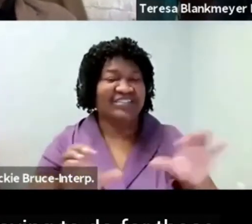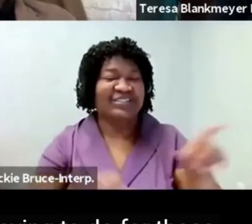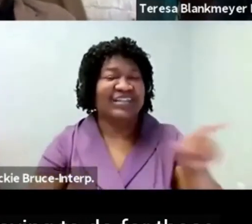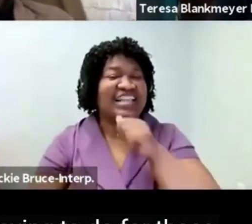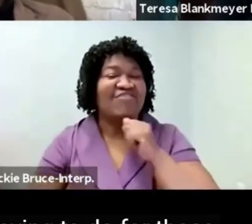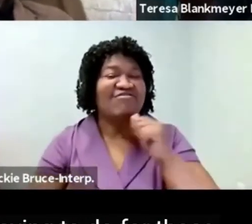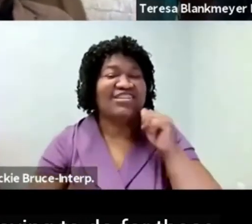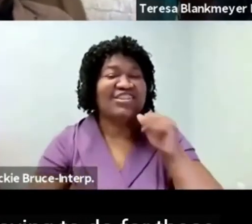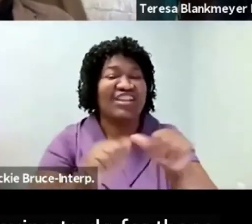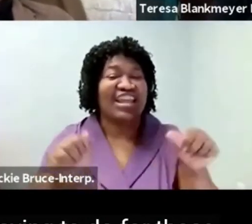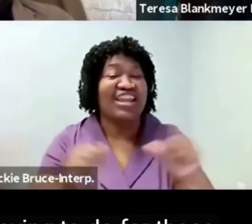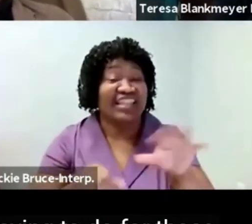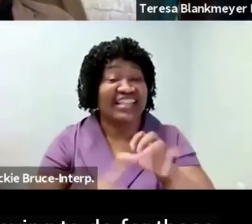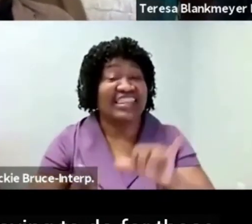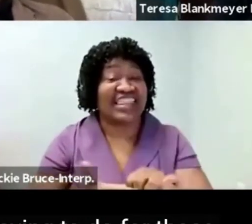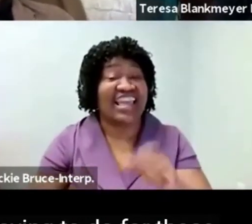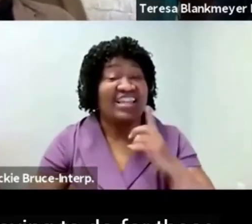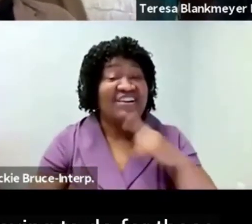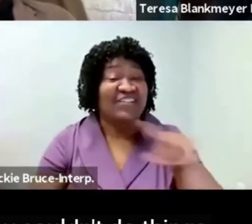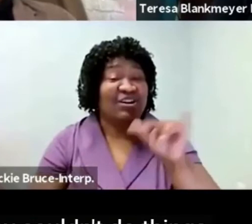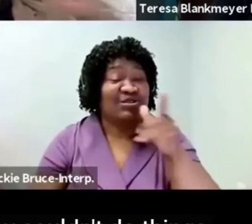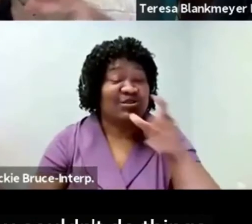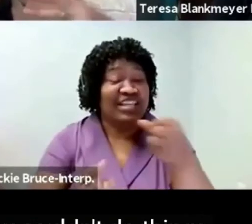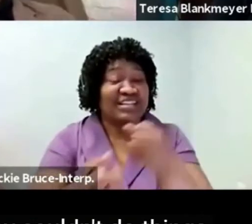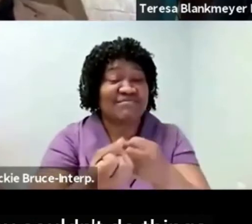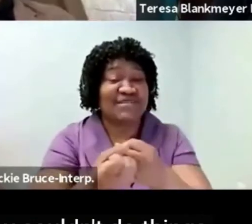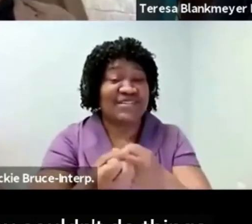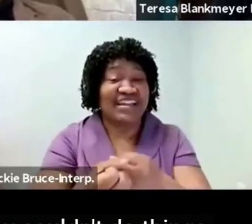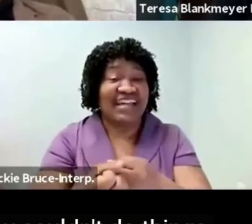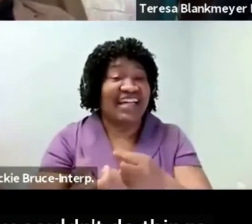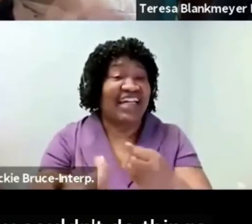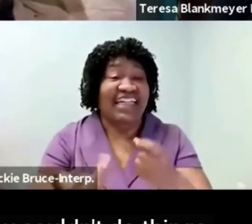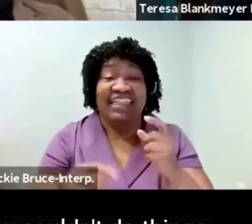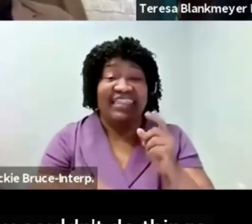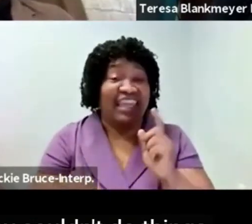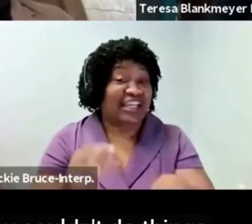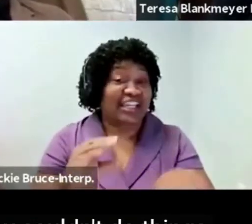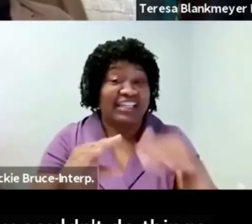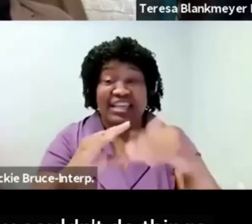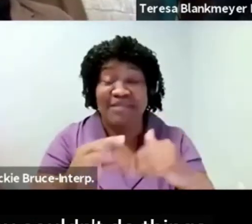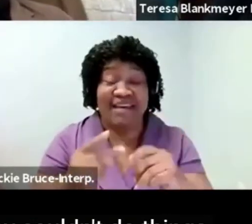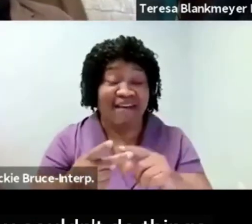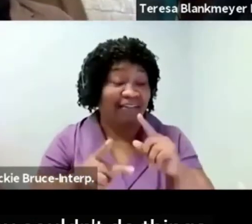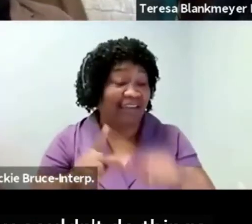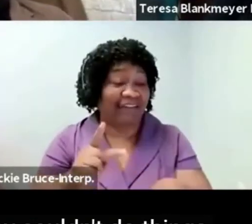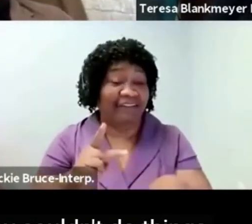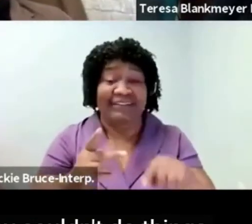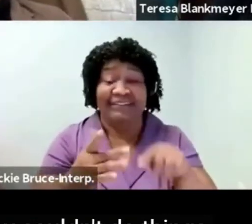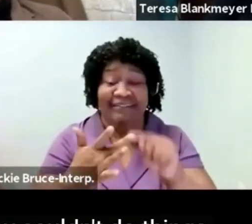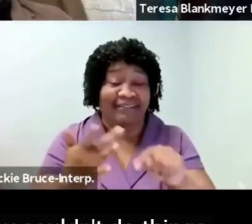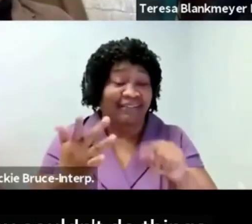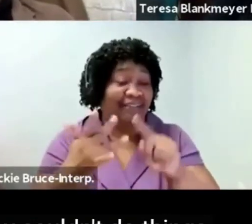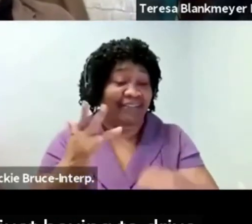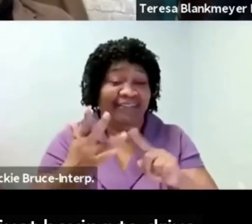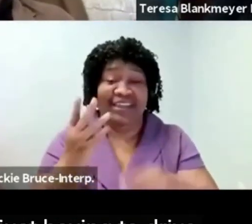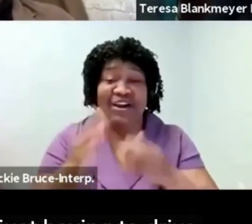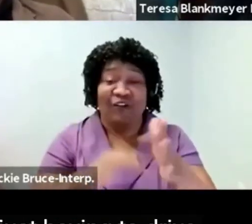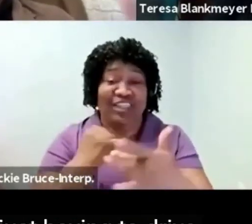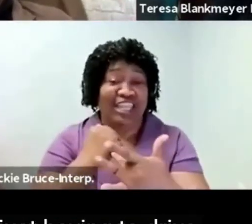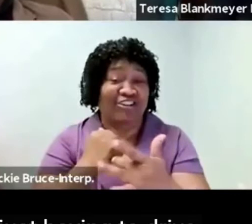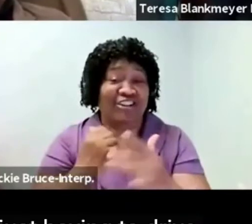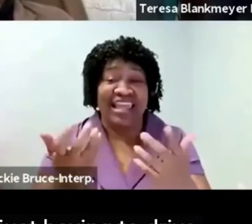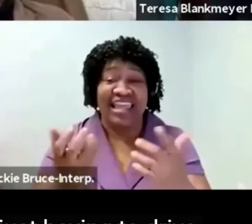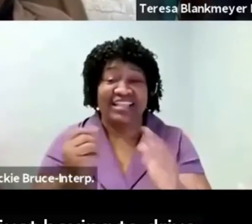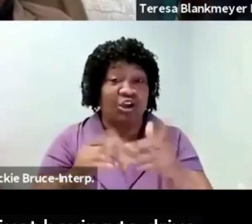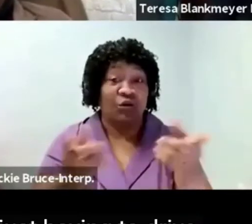area were having to do for those they support, is they couldn't email, they couldn't do things, over the internet. And so they